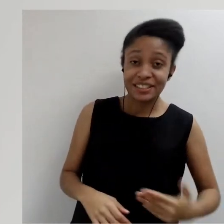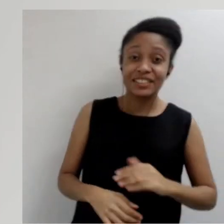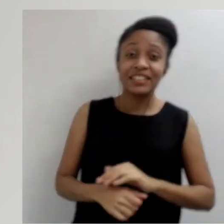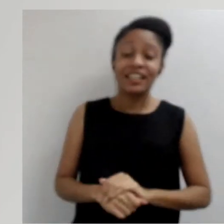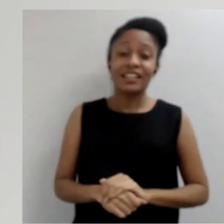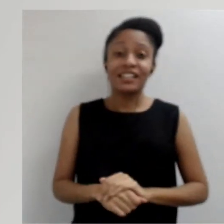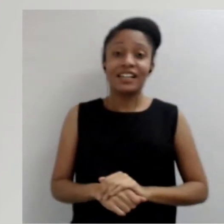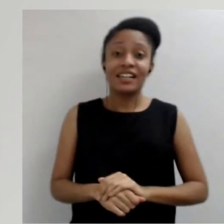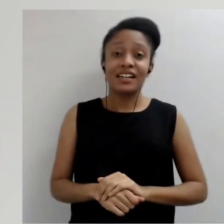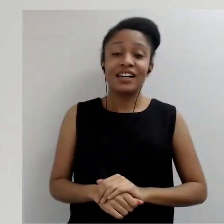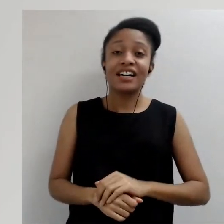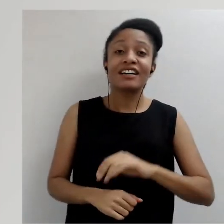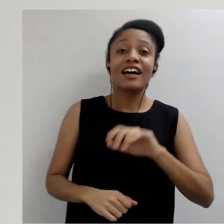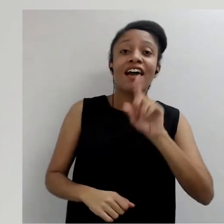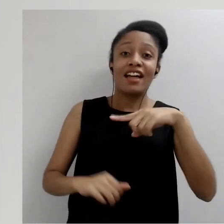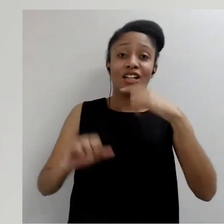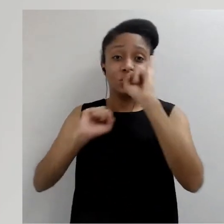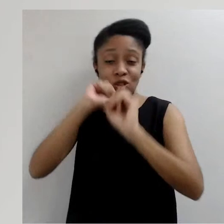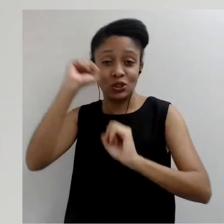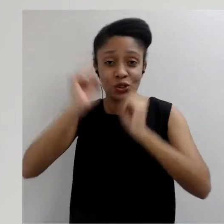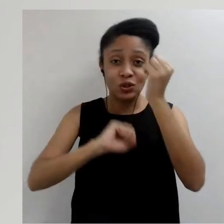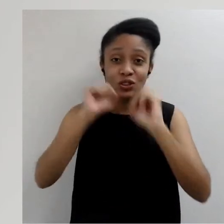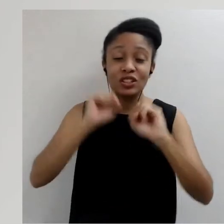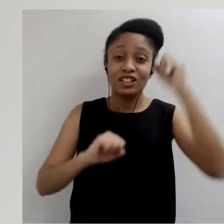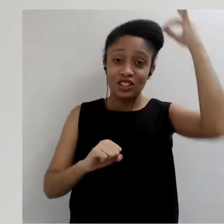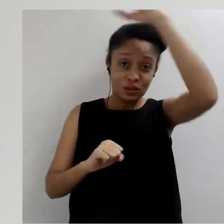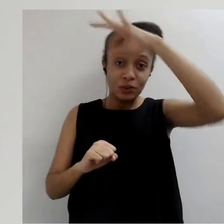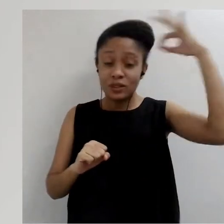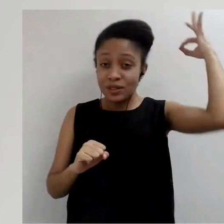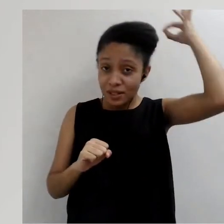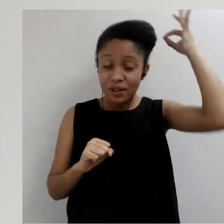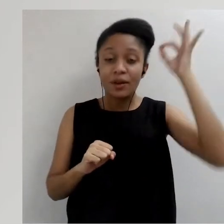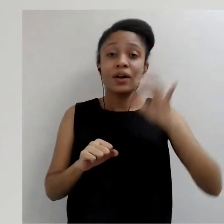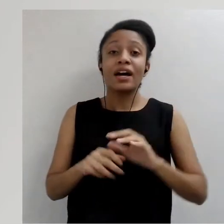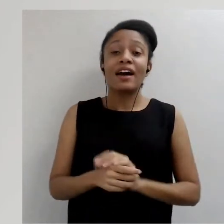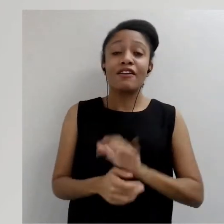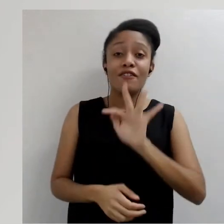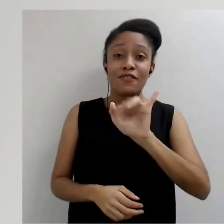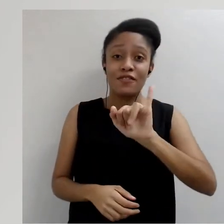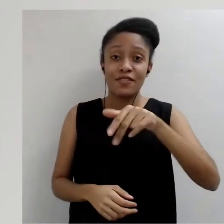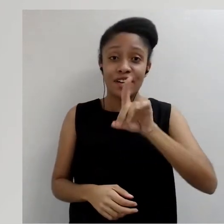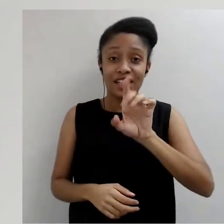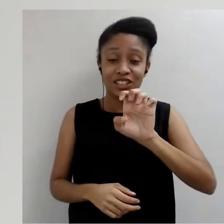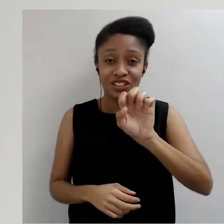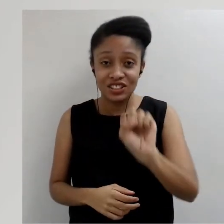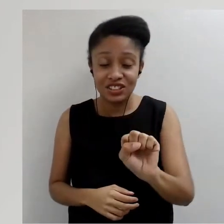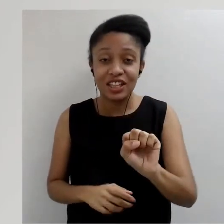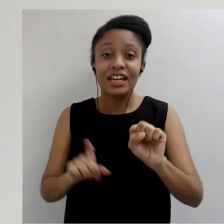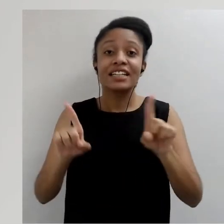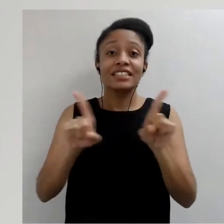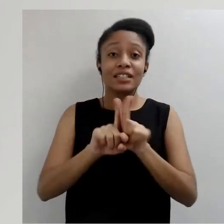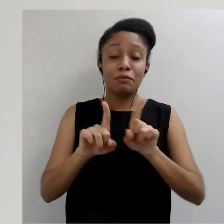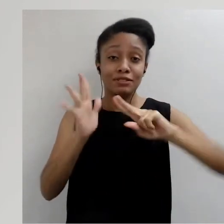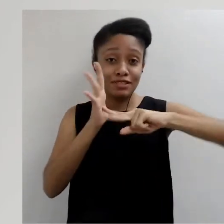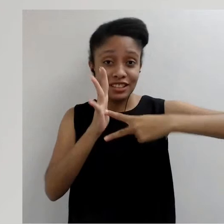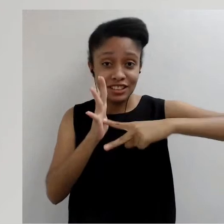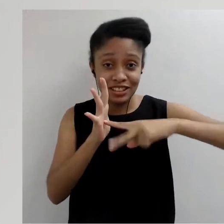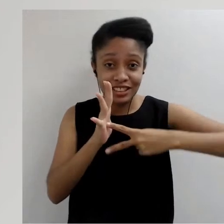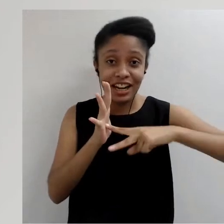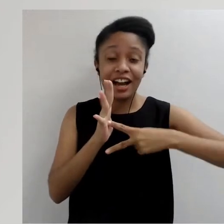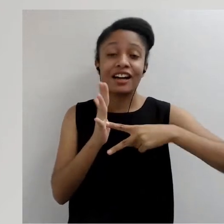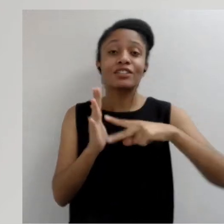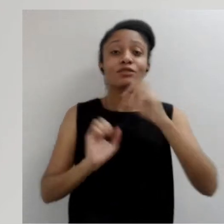who is the head of the Industry Confederation in the state of Espírito Santo and of the